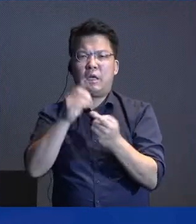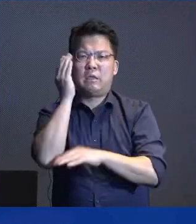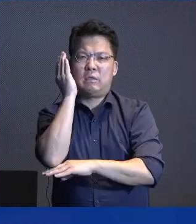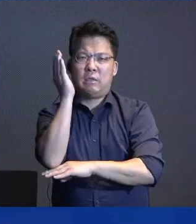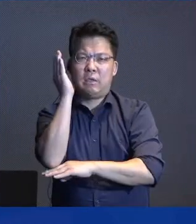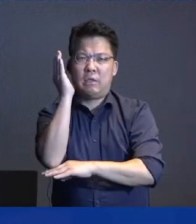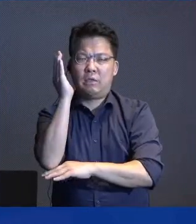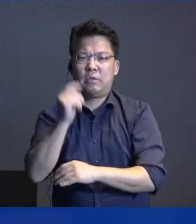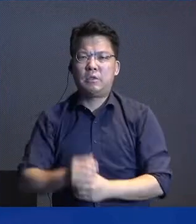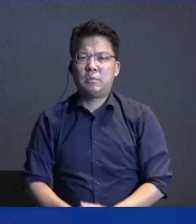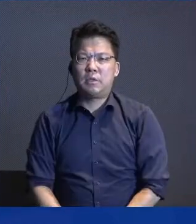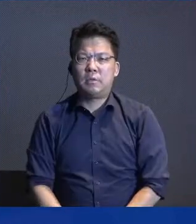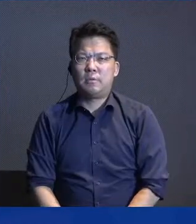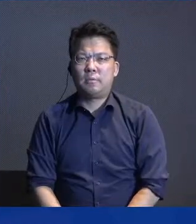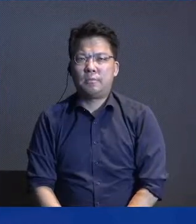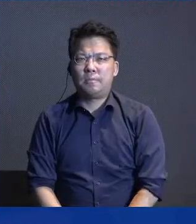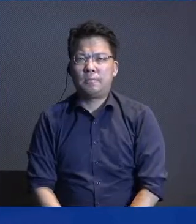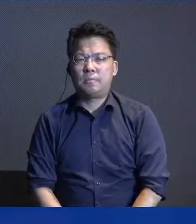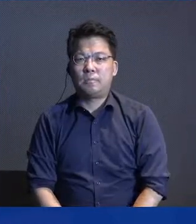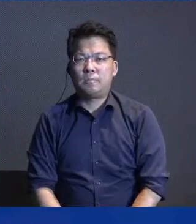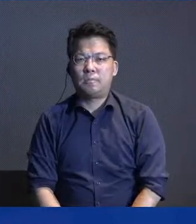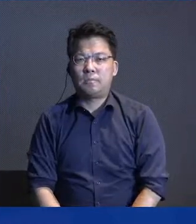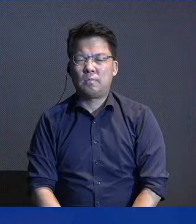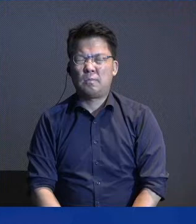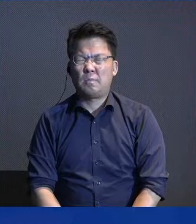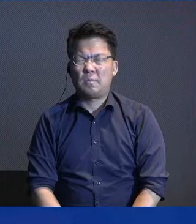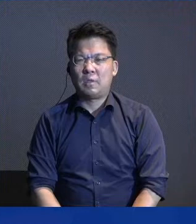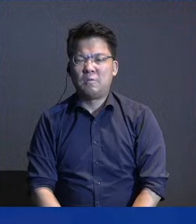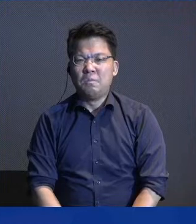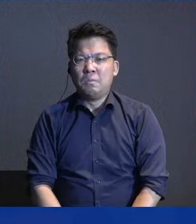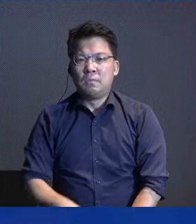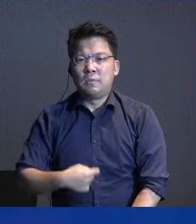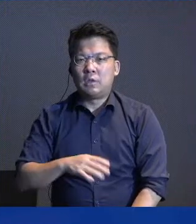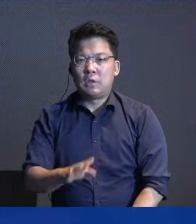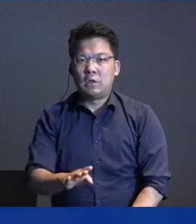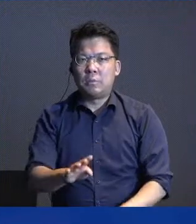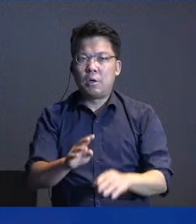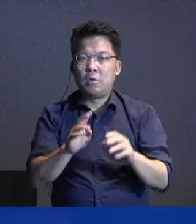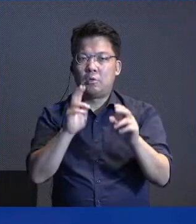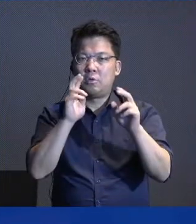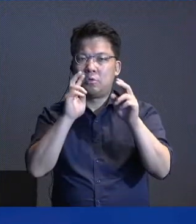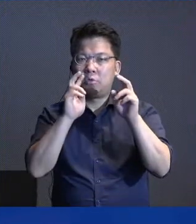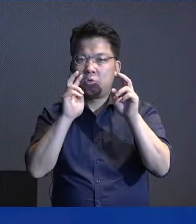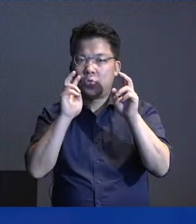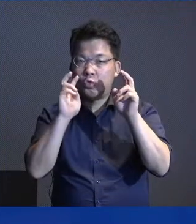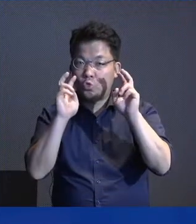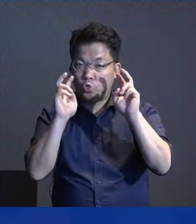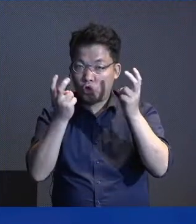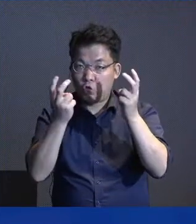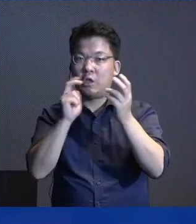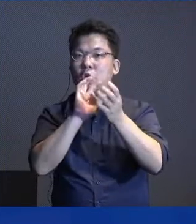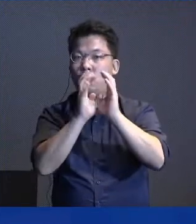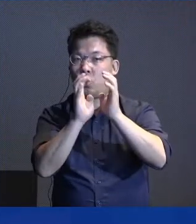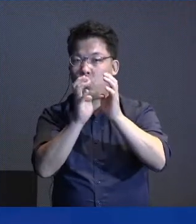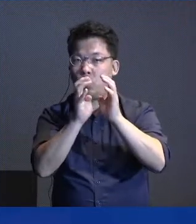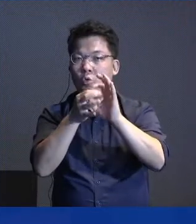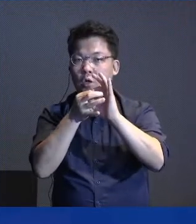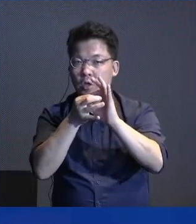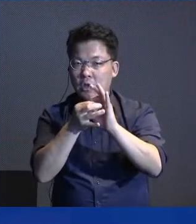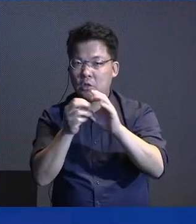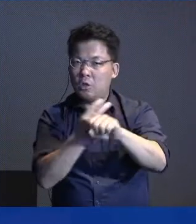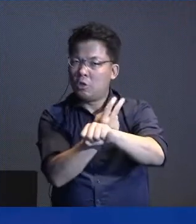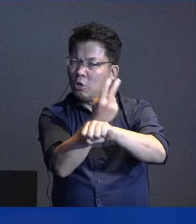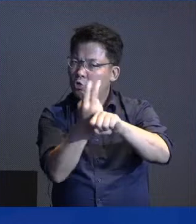Given that we have two and a half hours and three presenters, presenters can take about like